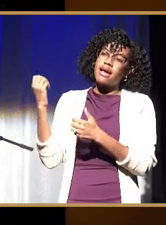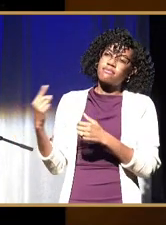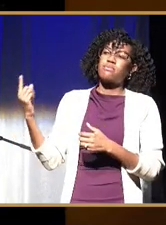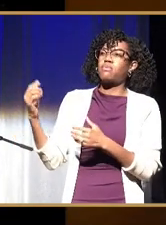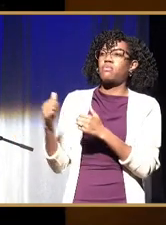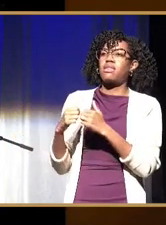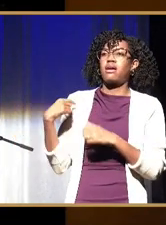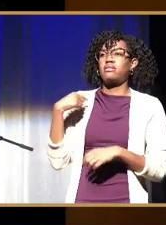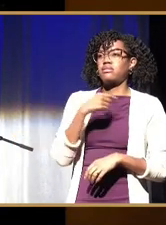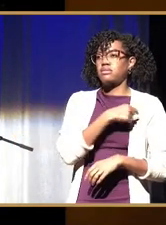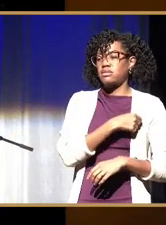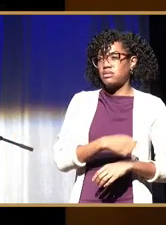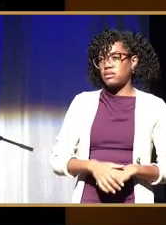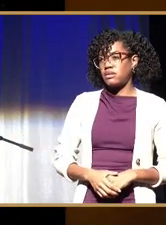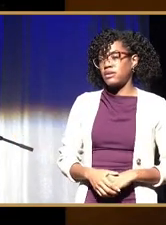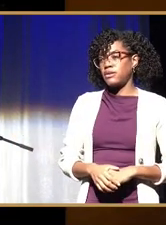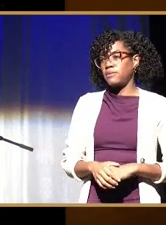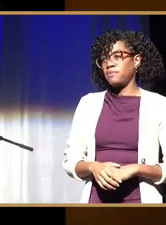us.